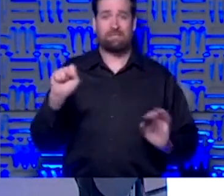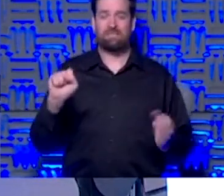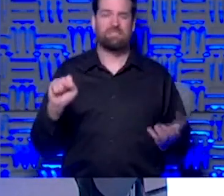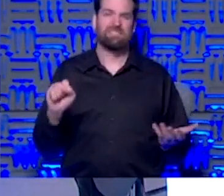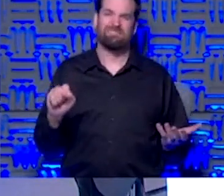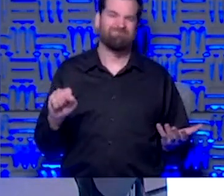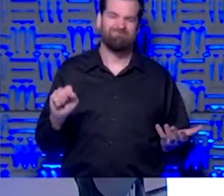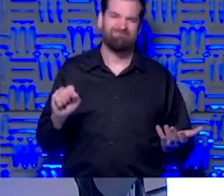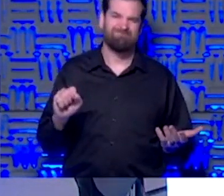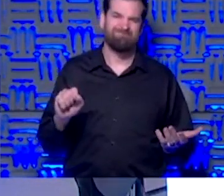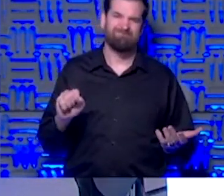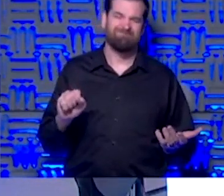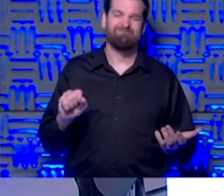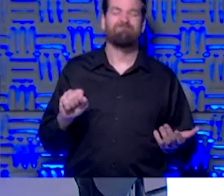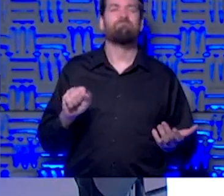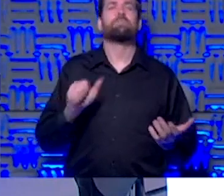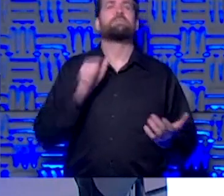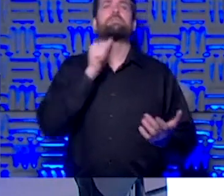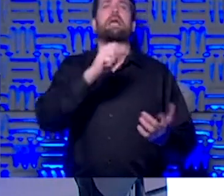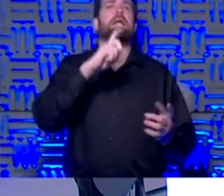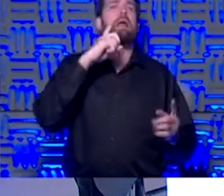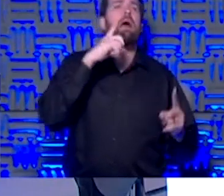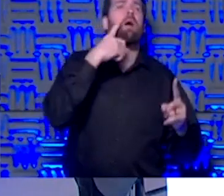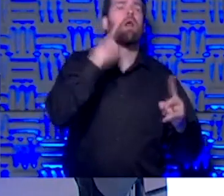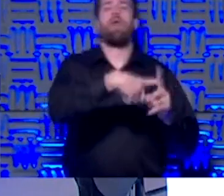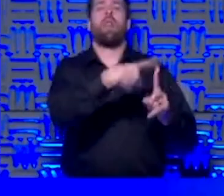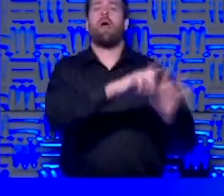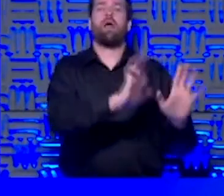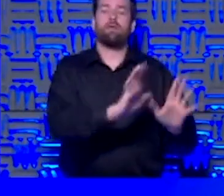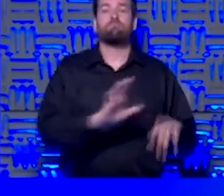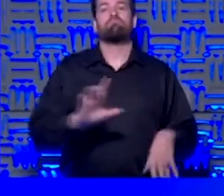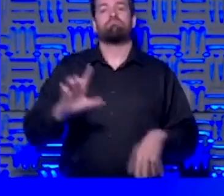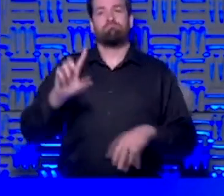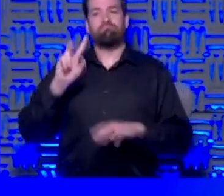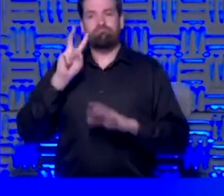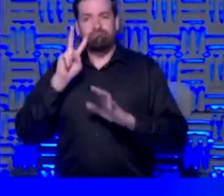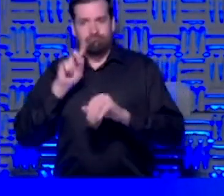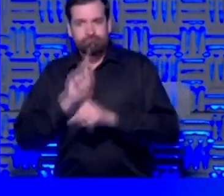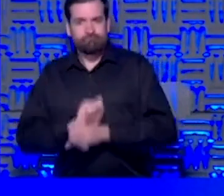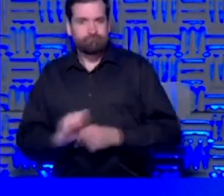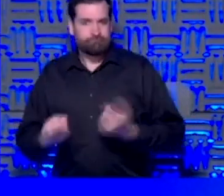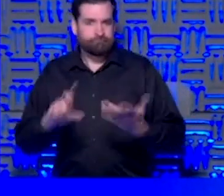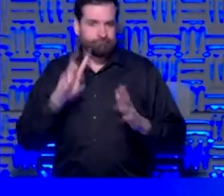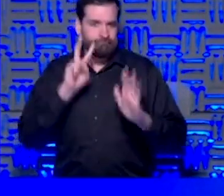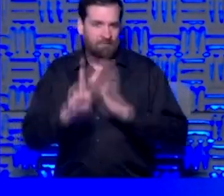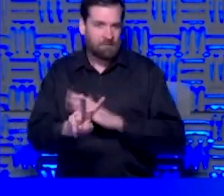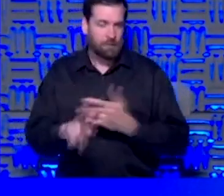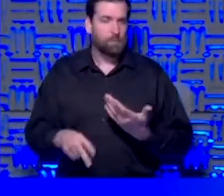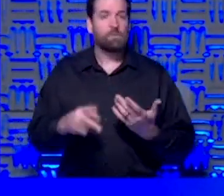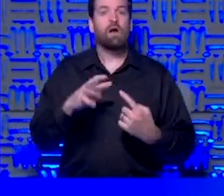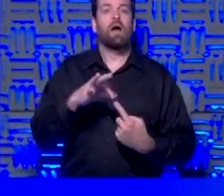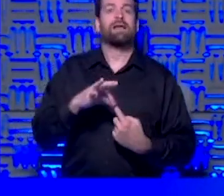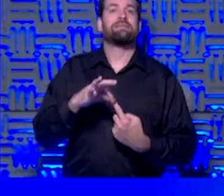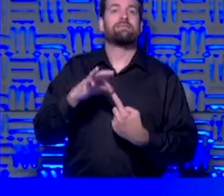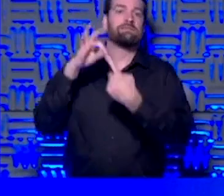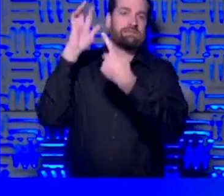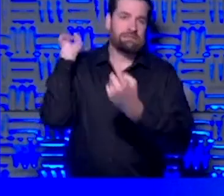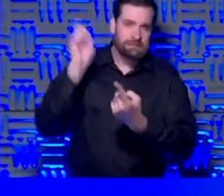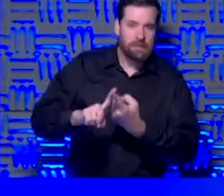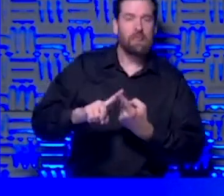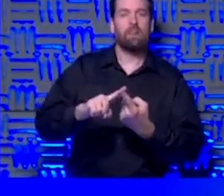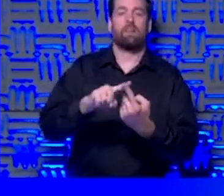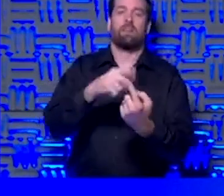That's not an optimistic view. I think that's a realistic view until we get some sort of vaccination or some other means of